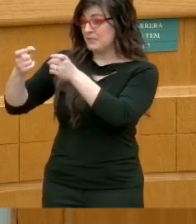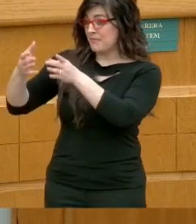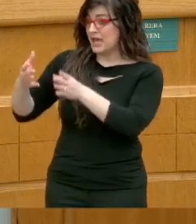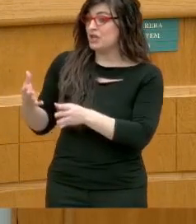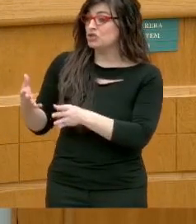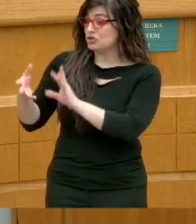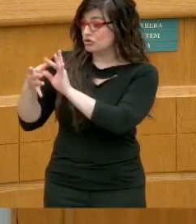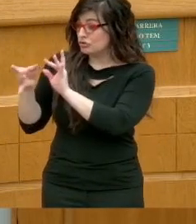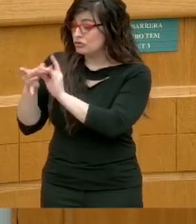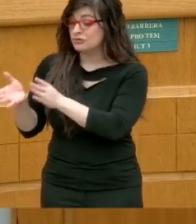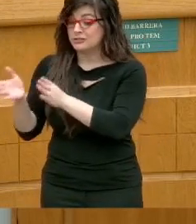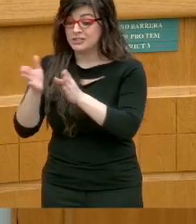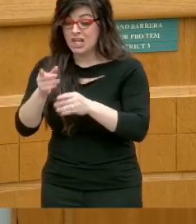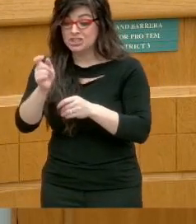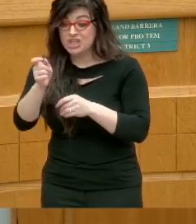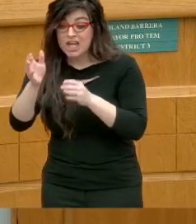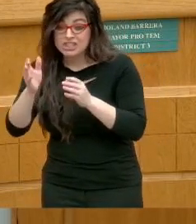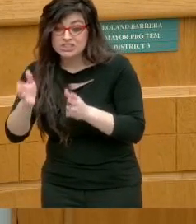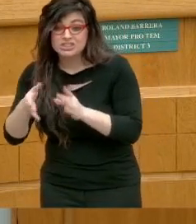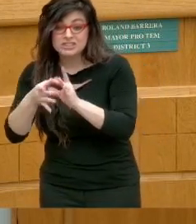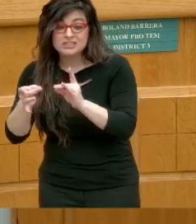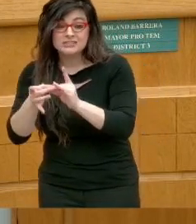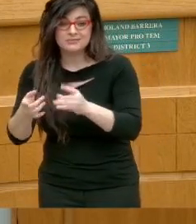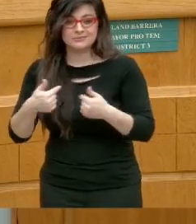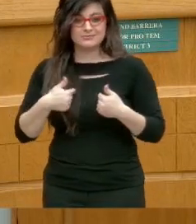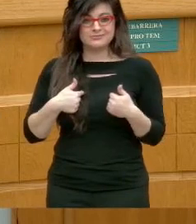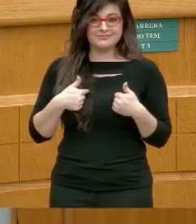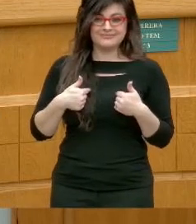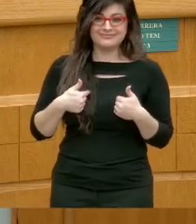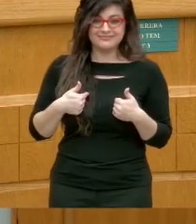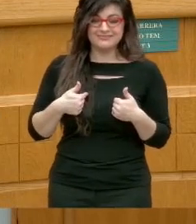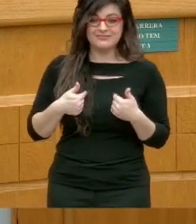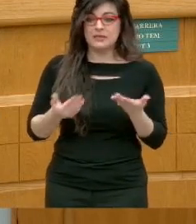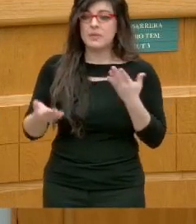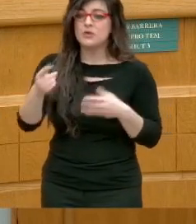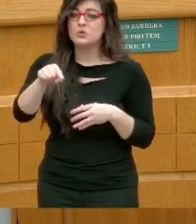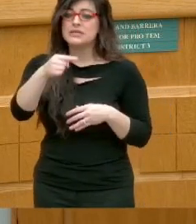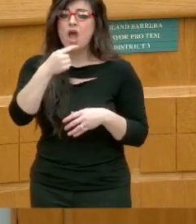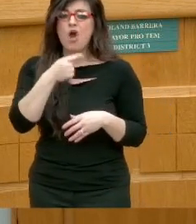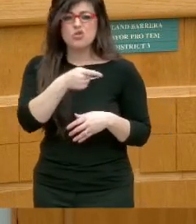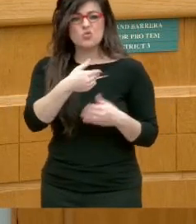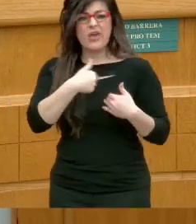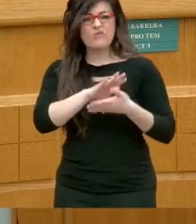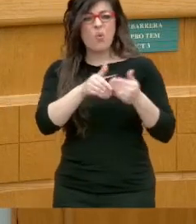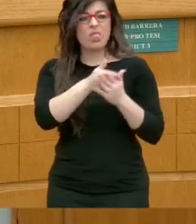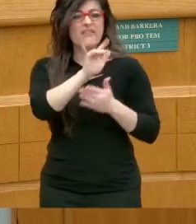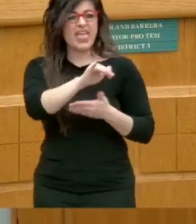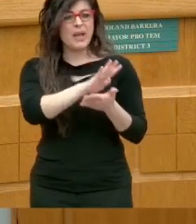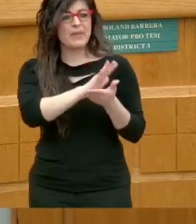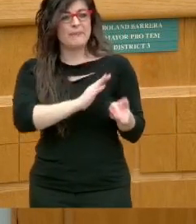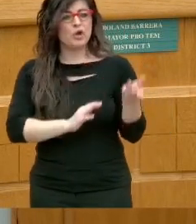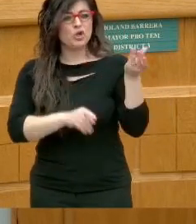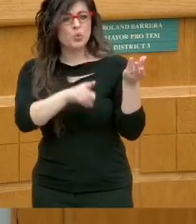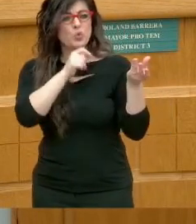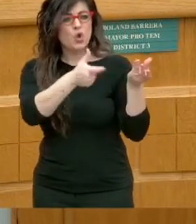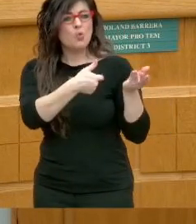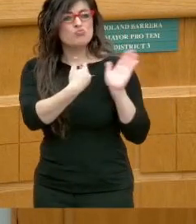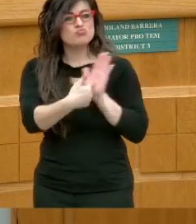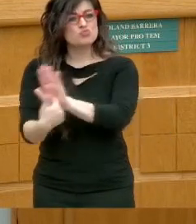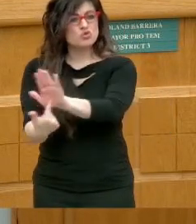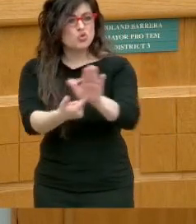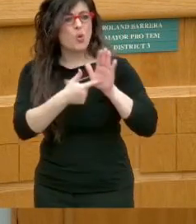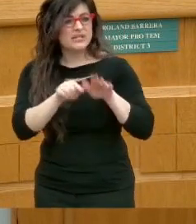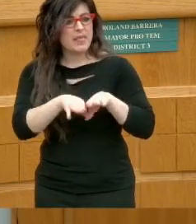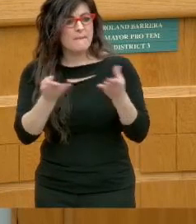it, the judge referred to it, and a lot of people say, well, you guys have these documents and you don't provide them to the public. If the public doesn't have them, it's the